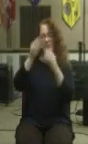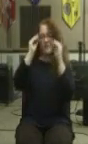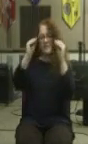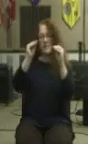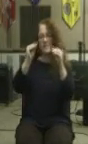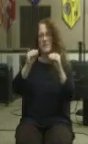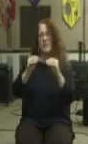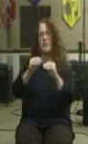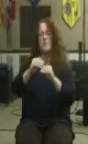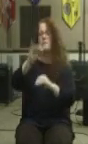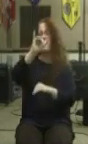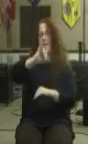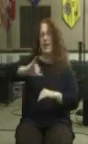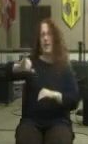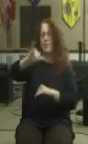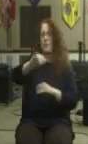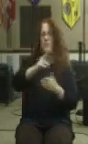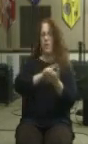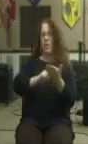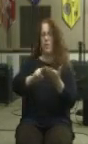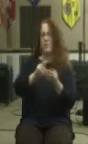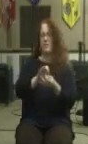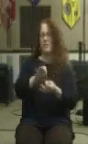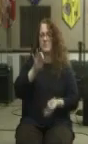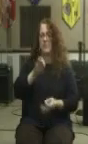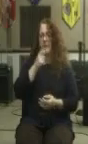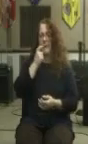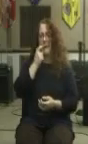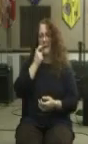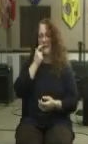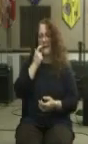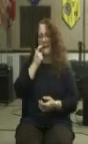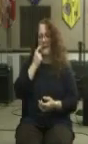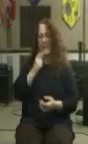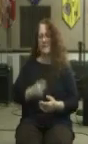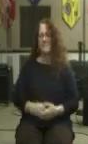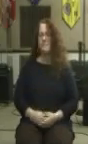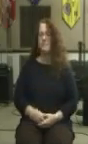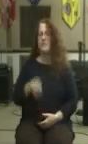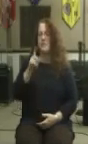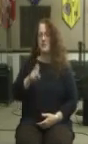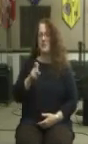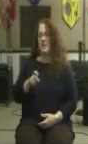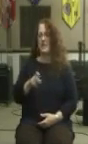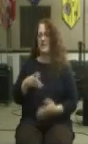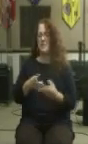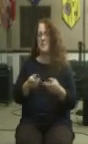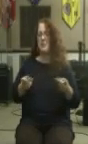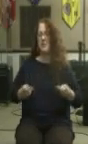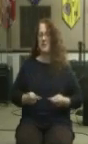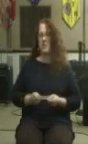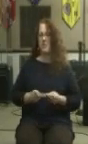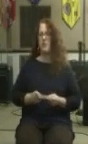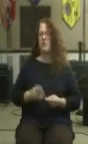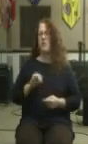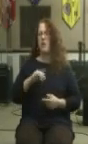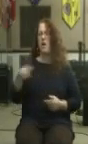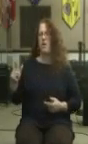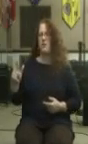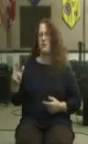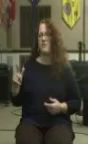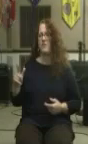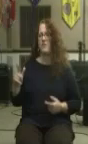but God told me to begin to teach about the outpouring of the Holy Spirit. And this is the outpouring. We got to get to the